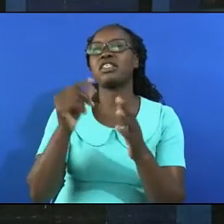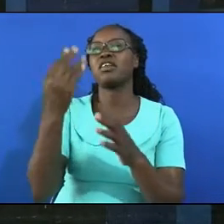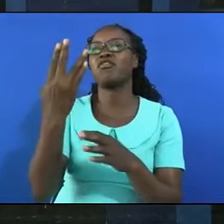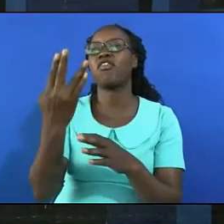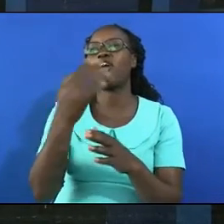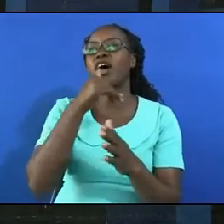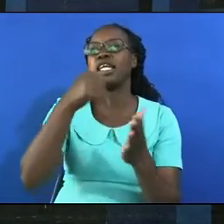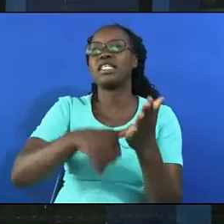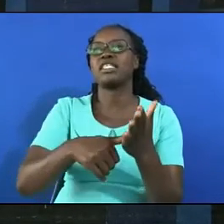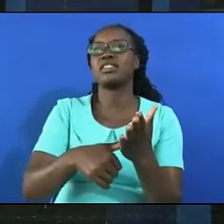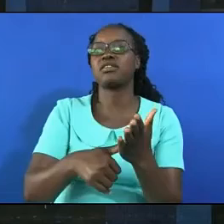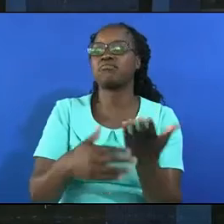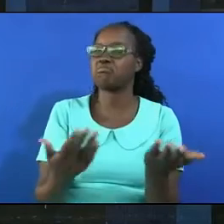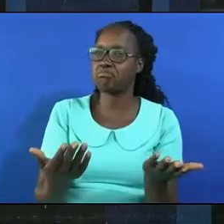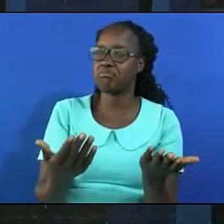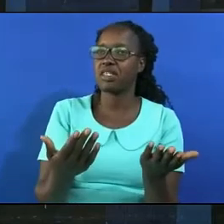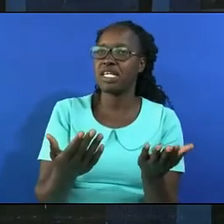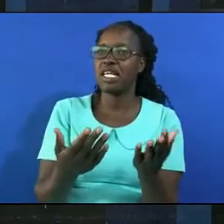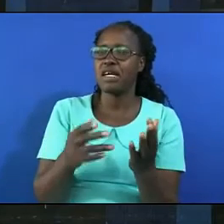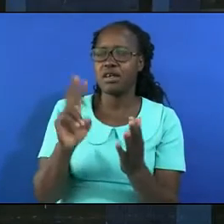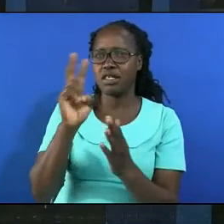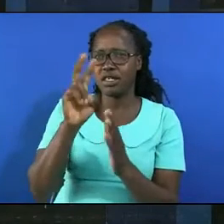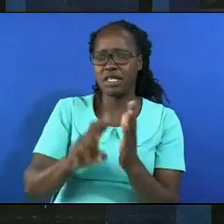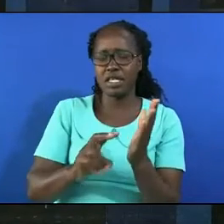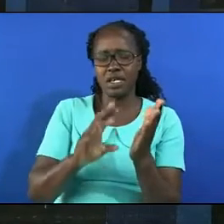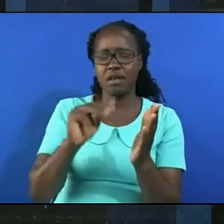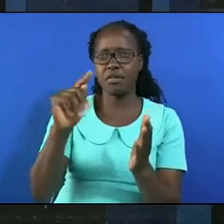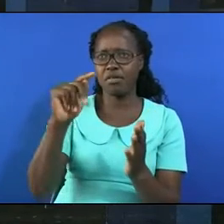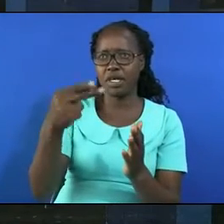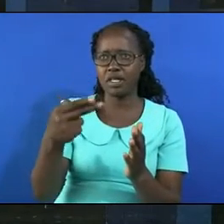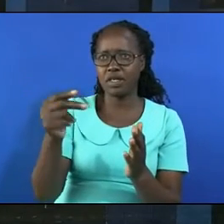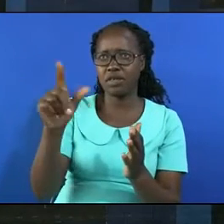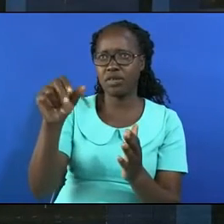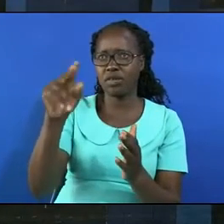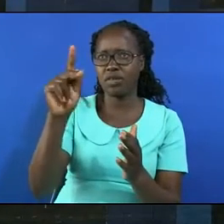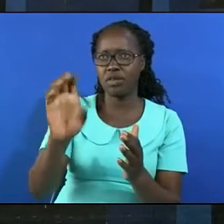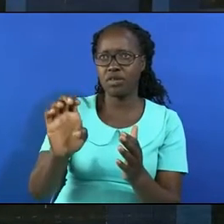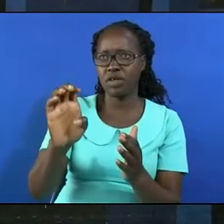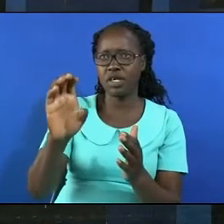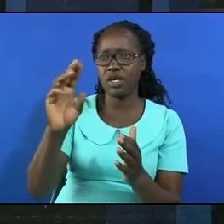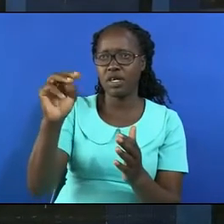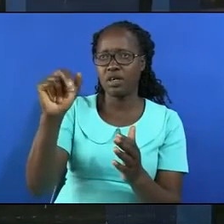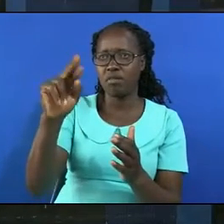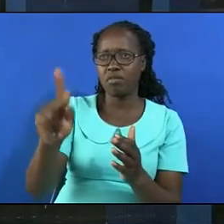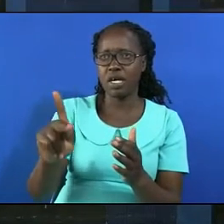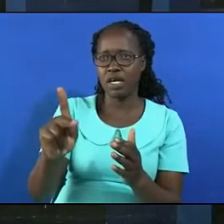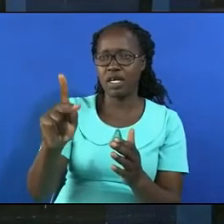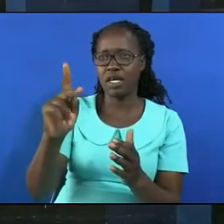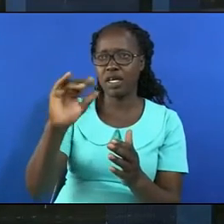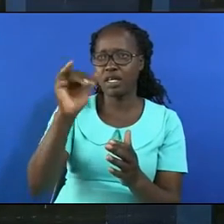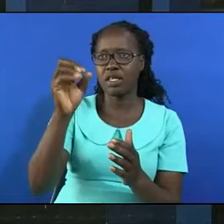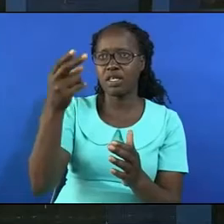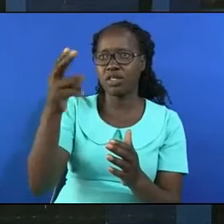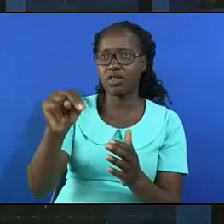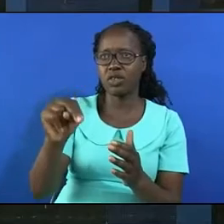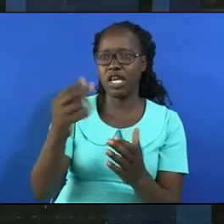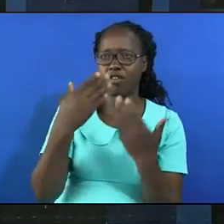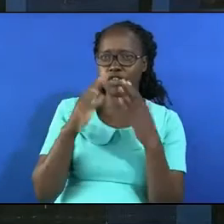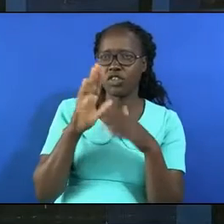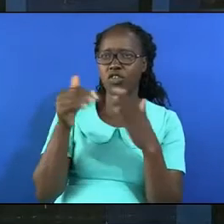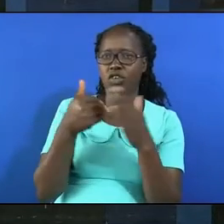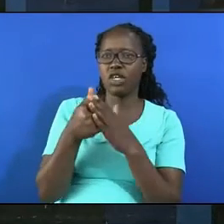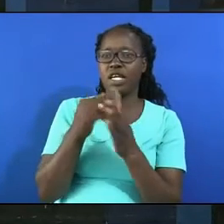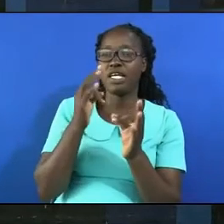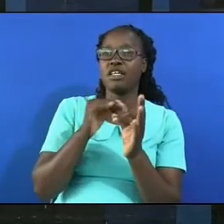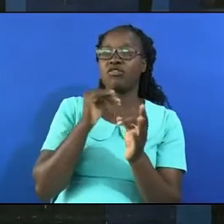Gospels. If you read Matthew, Luke, Mark, John, and finish them,